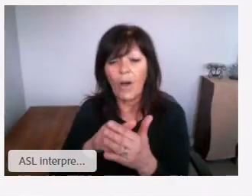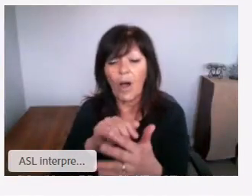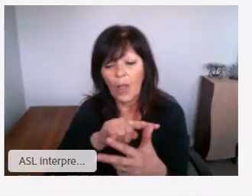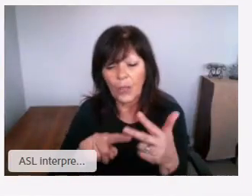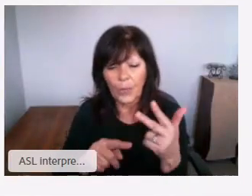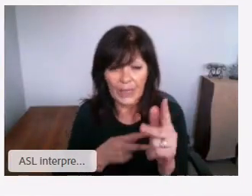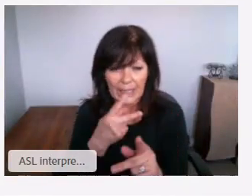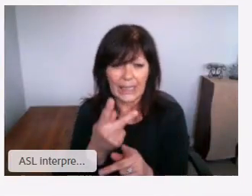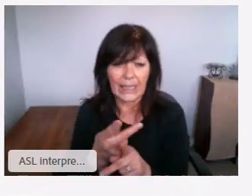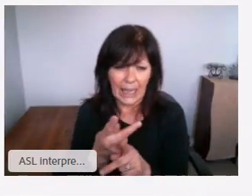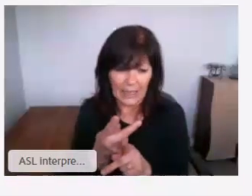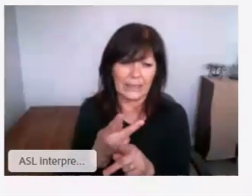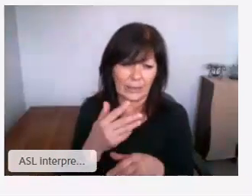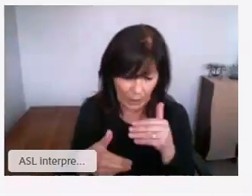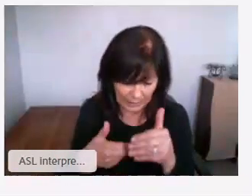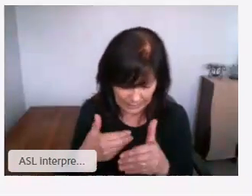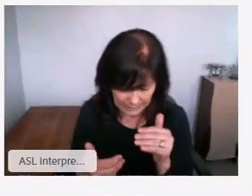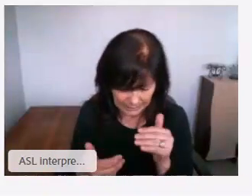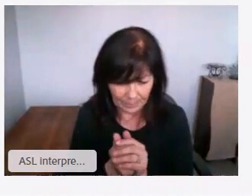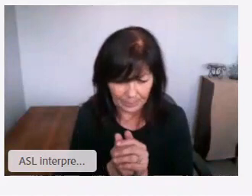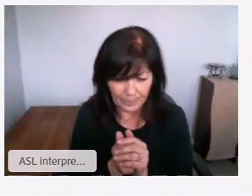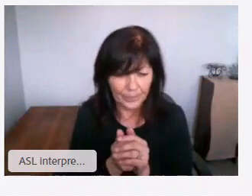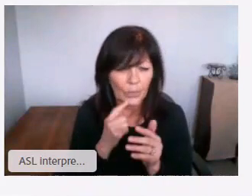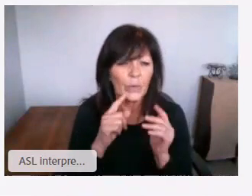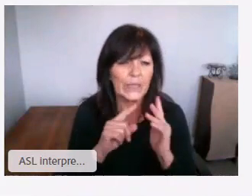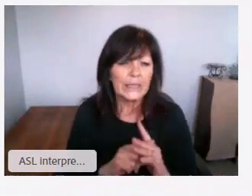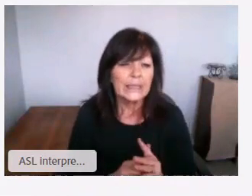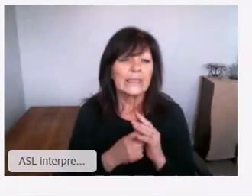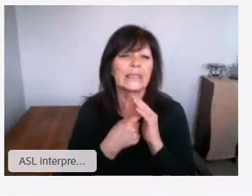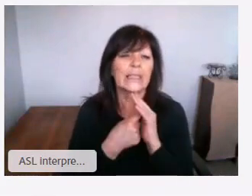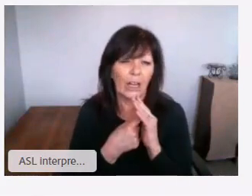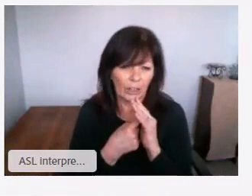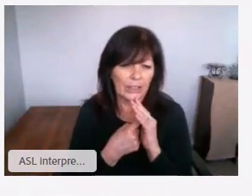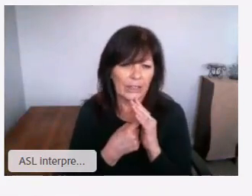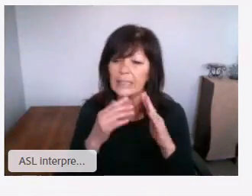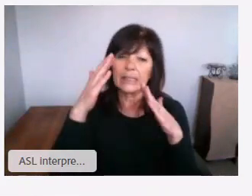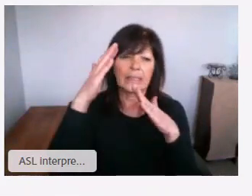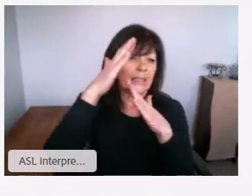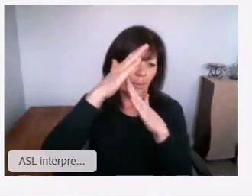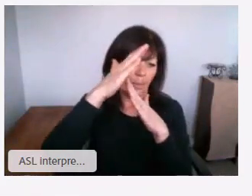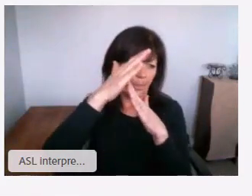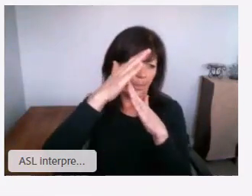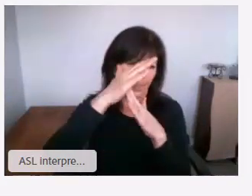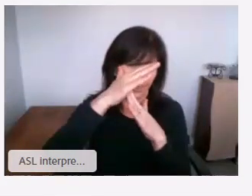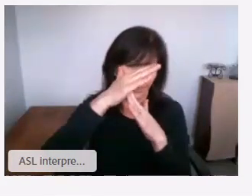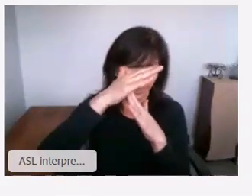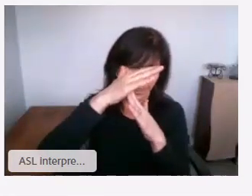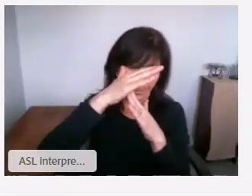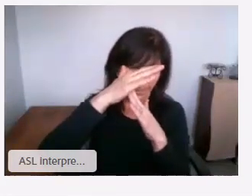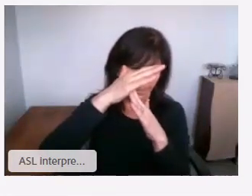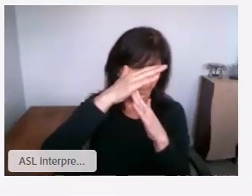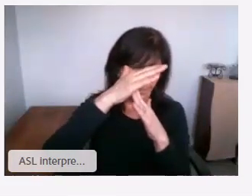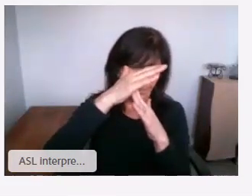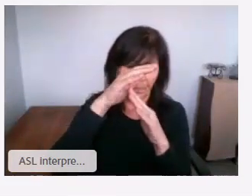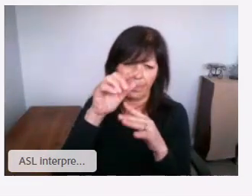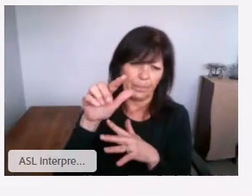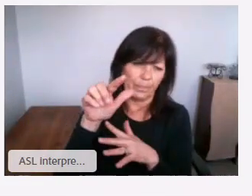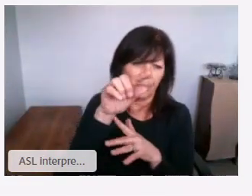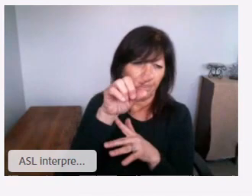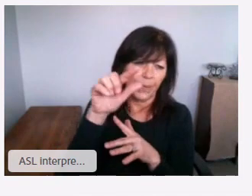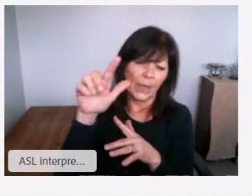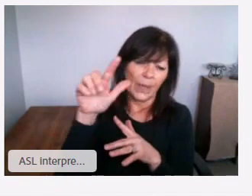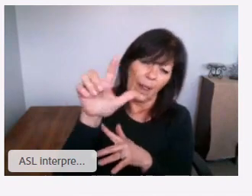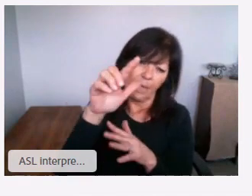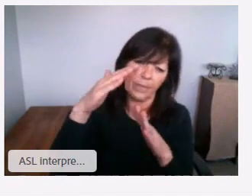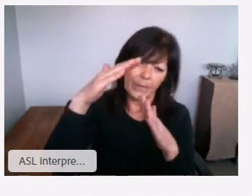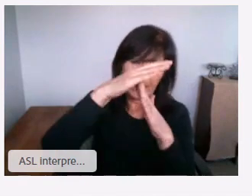acquisition processes. We started at the top most left box in